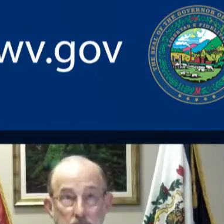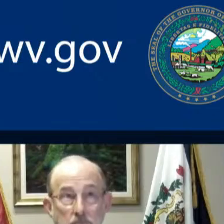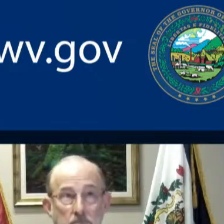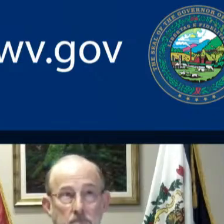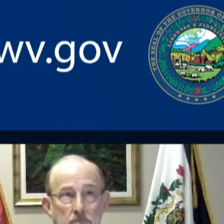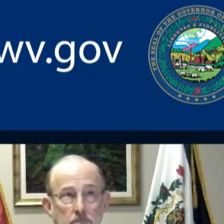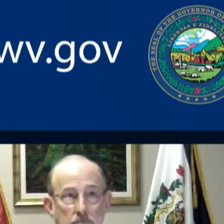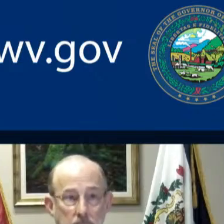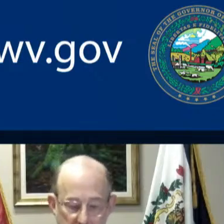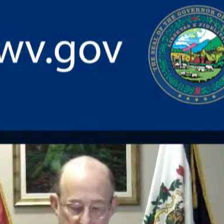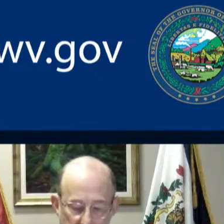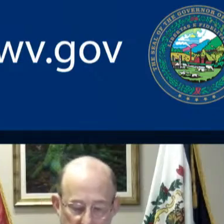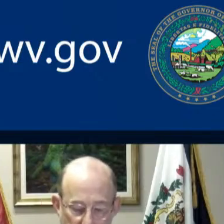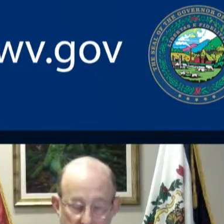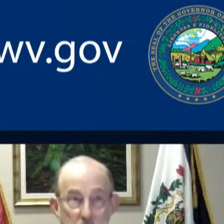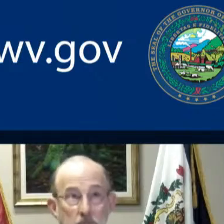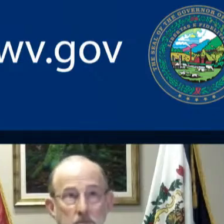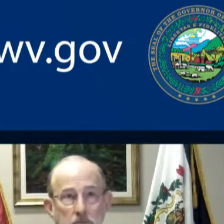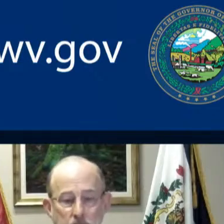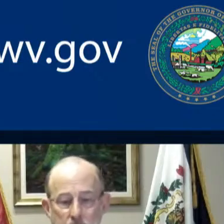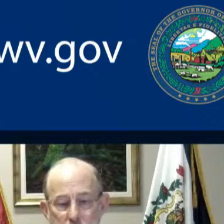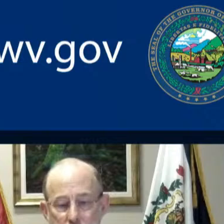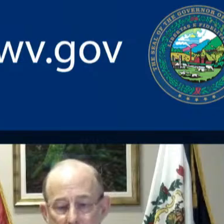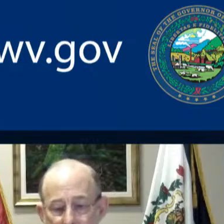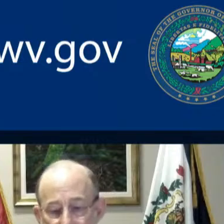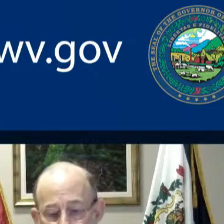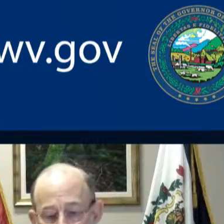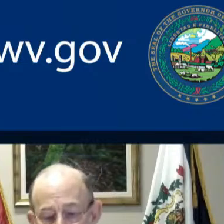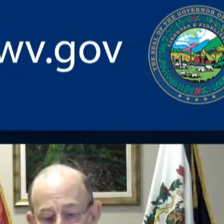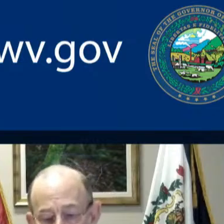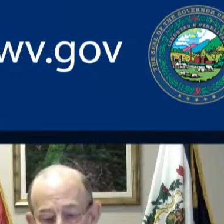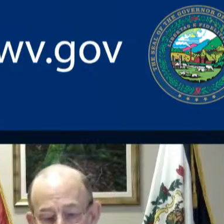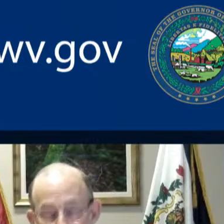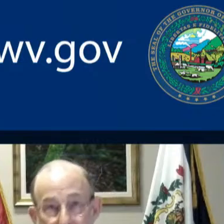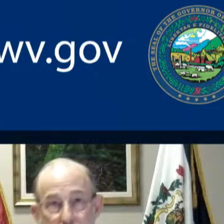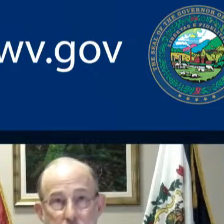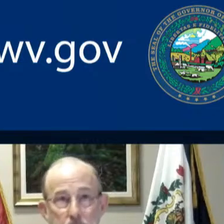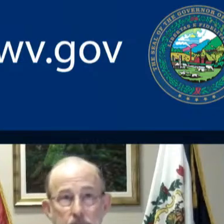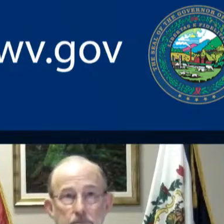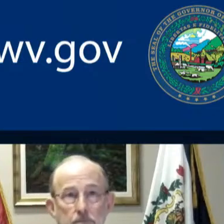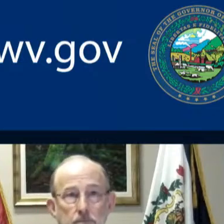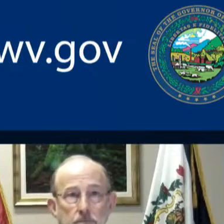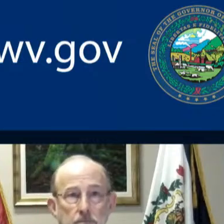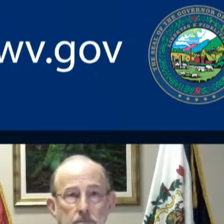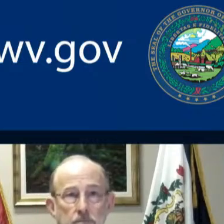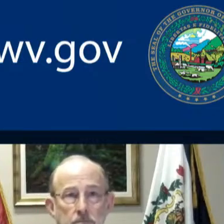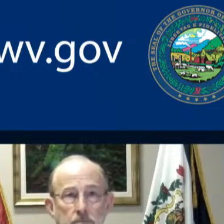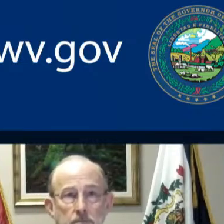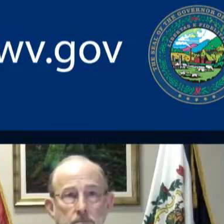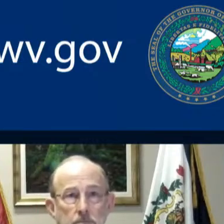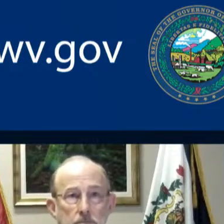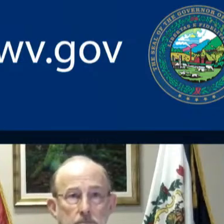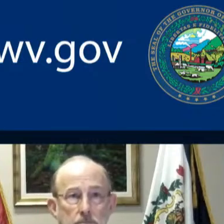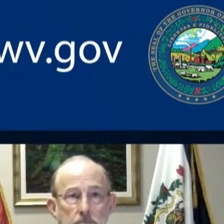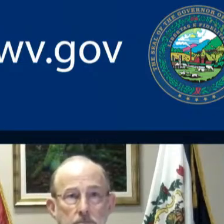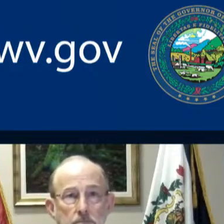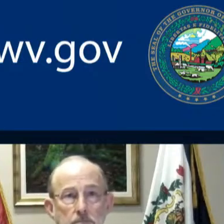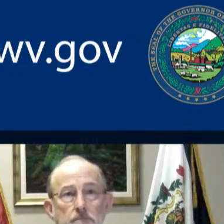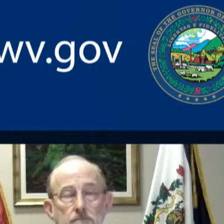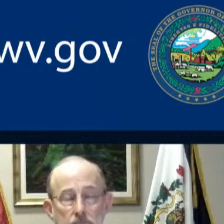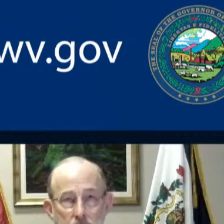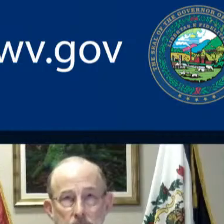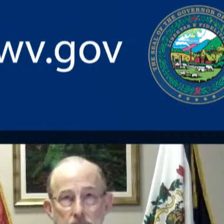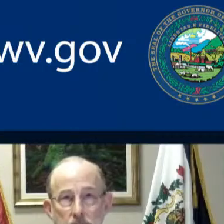Maybe Dr. Armstrong, could you answer this, or Bill? Y'all can answer this better than I. Yes, Governor, I can answer that,